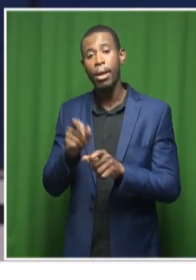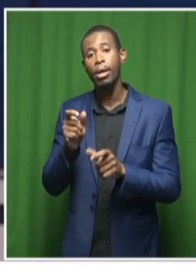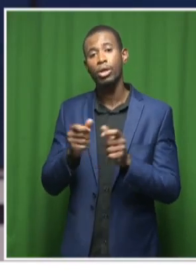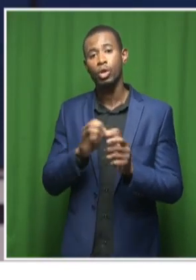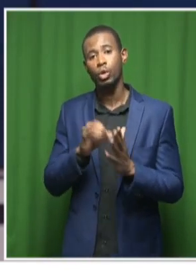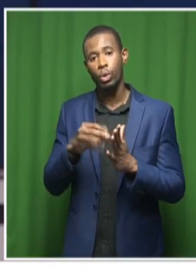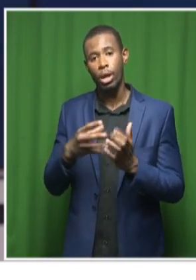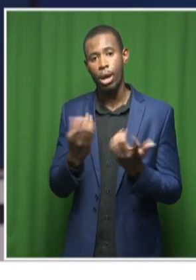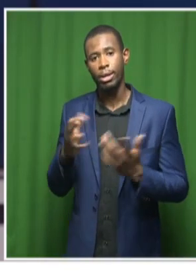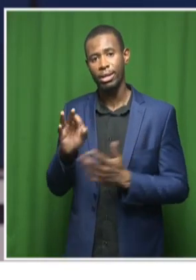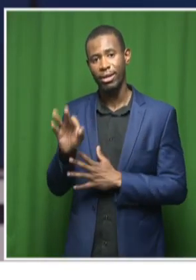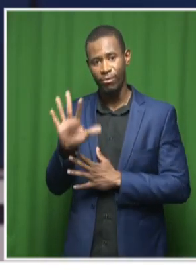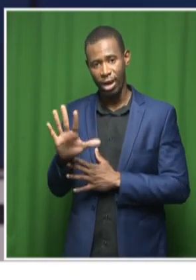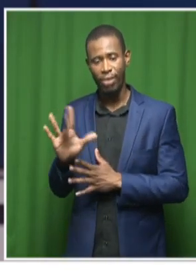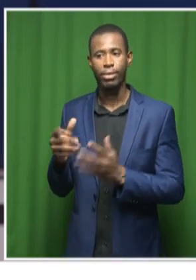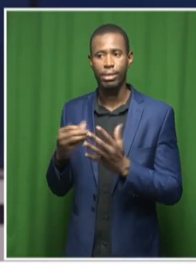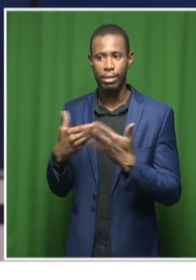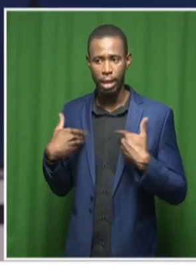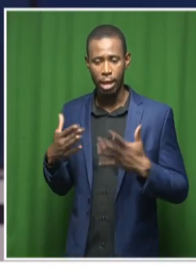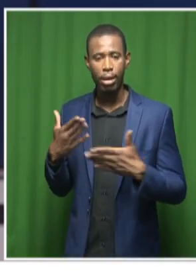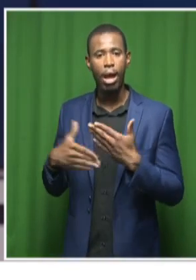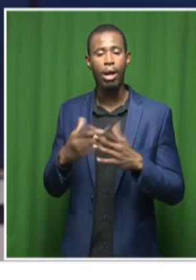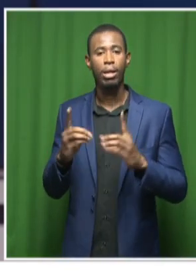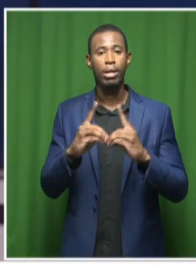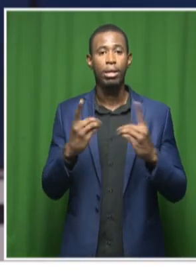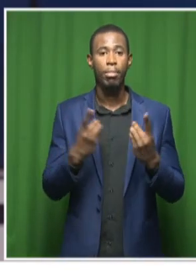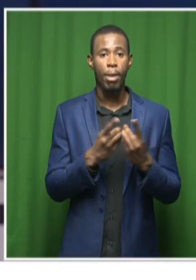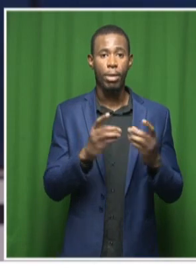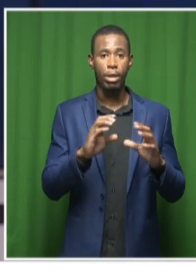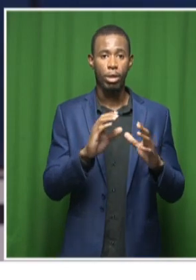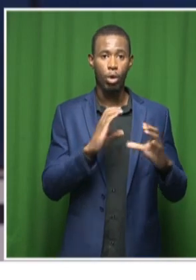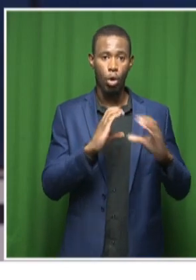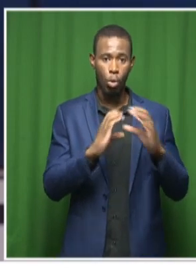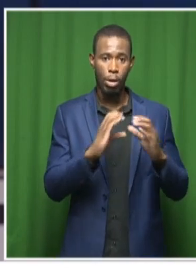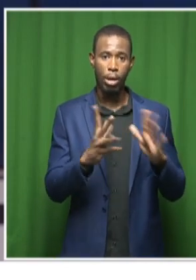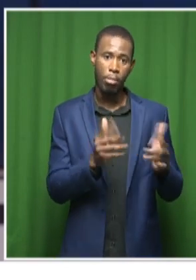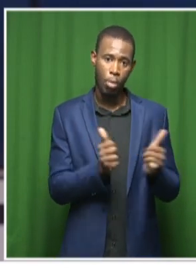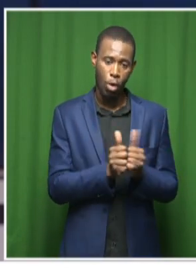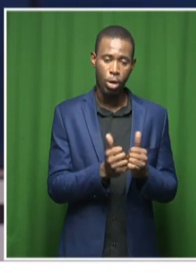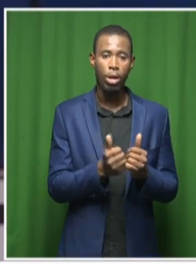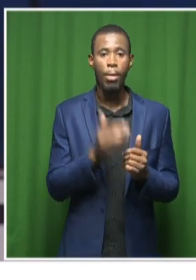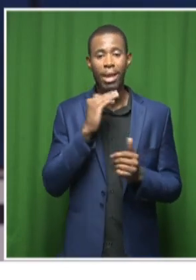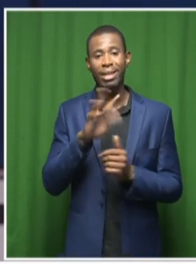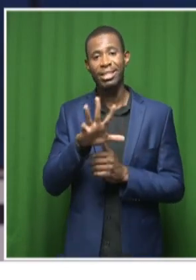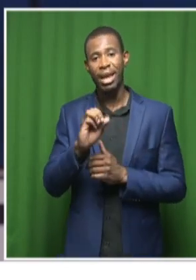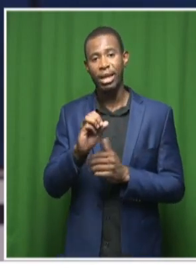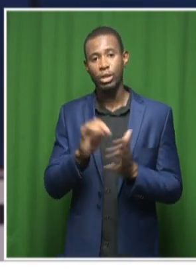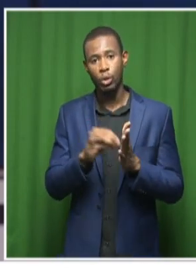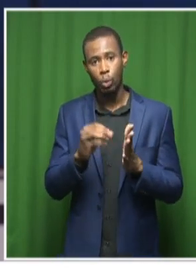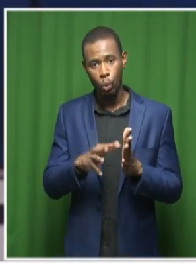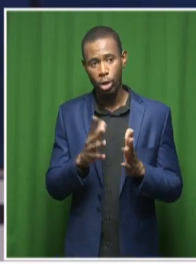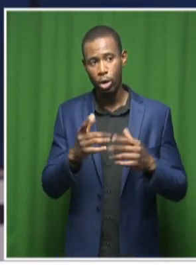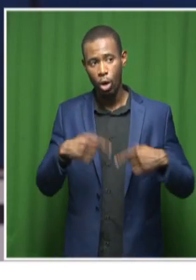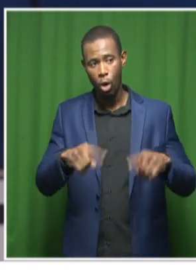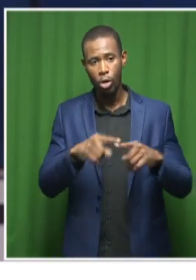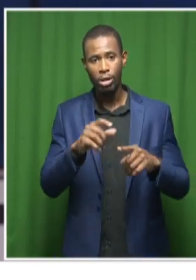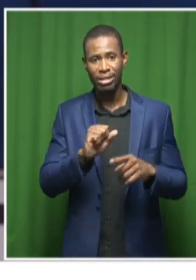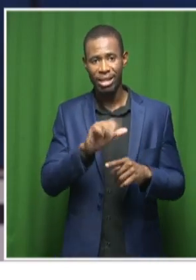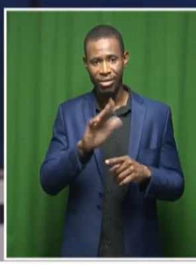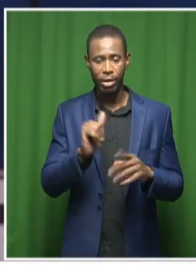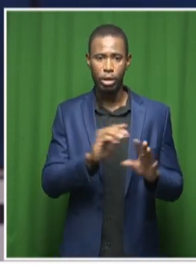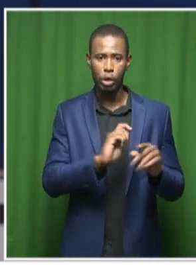on, we were fortunate to partner with the Department of Communications. We trained about 92 students from all over the country. We're based in Pretoria and